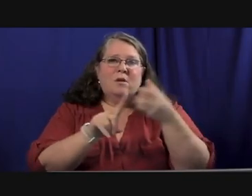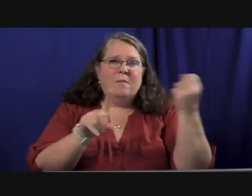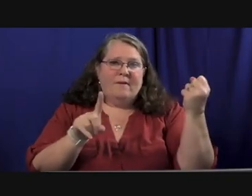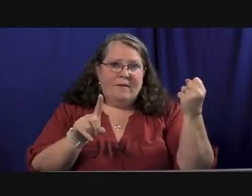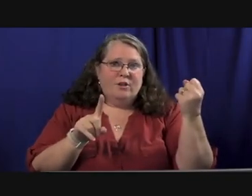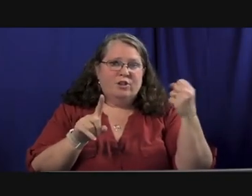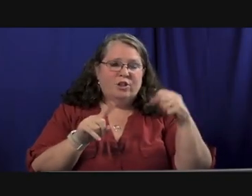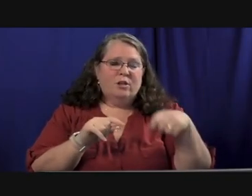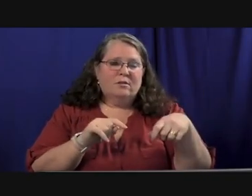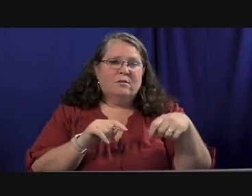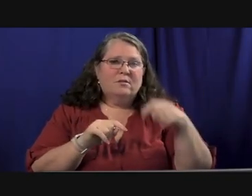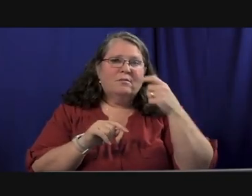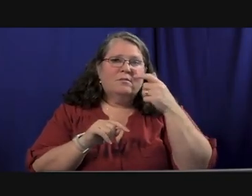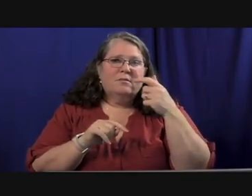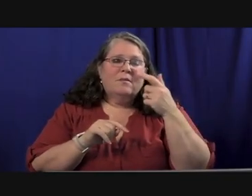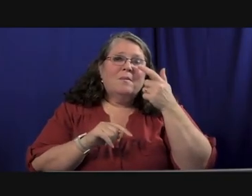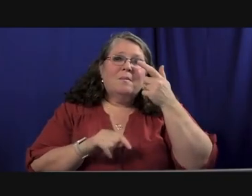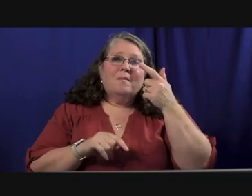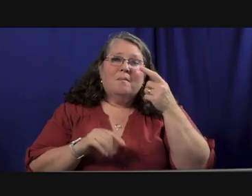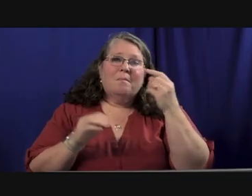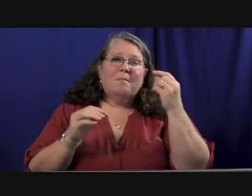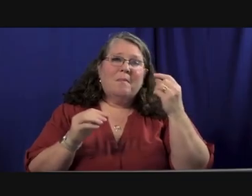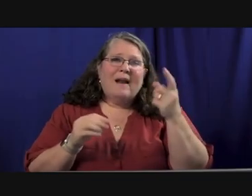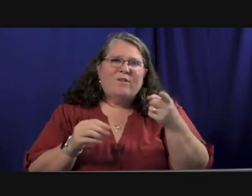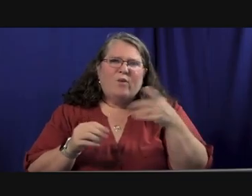individuals will experience language deprivation.